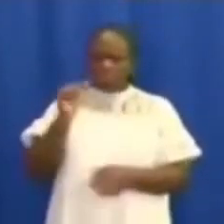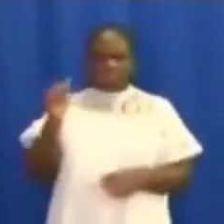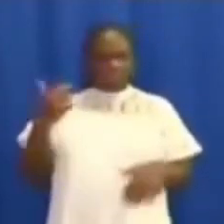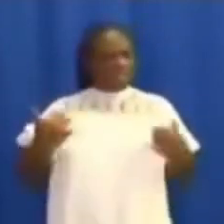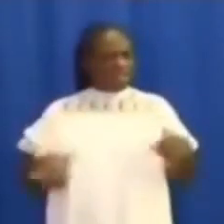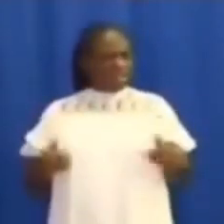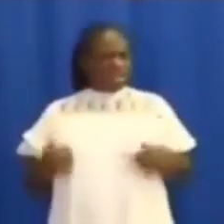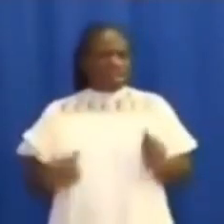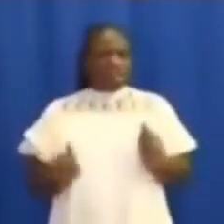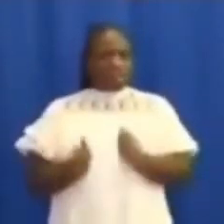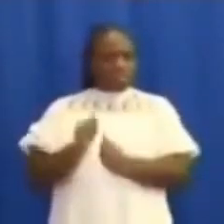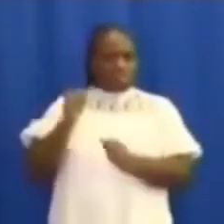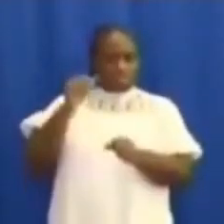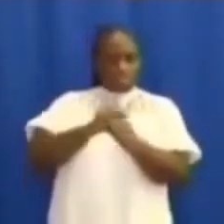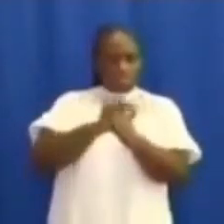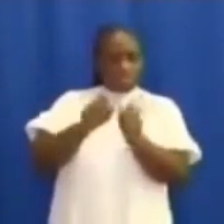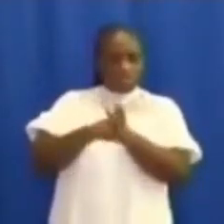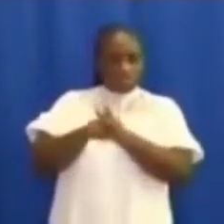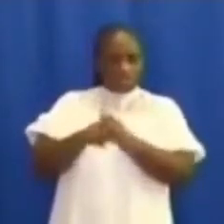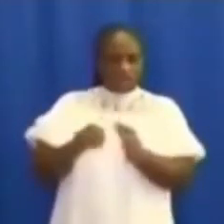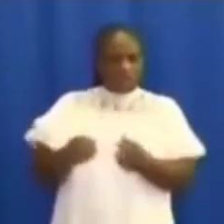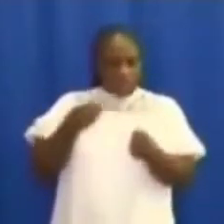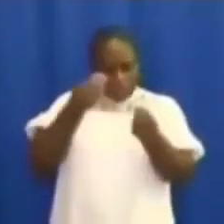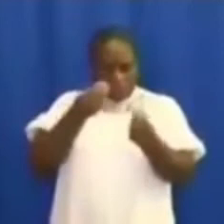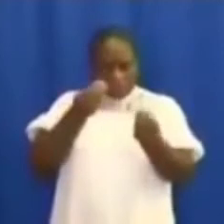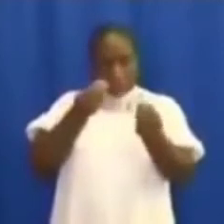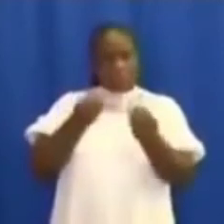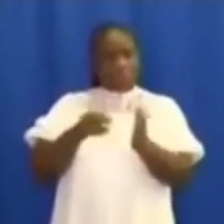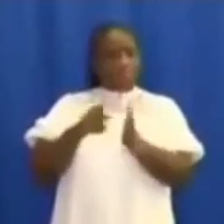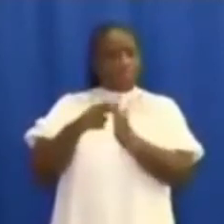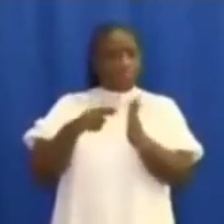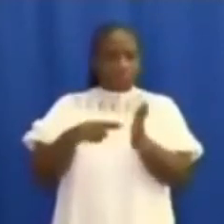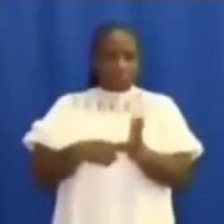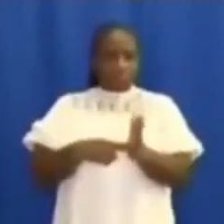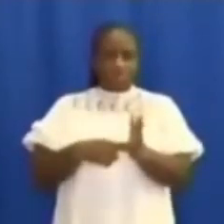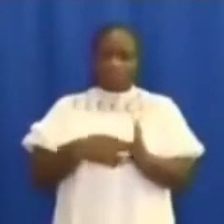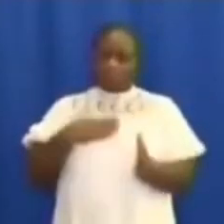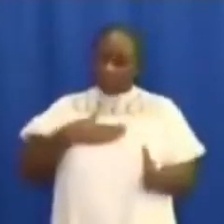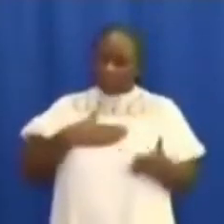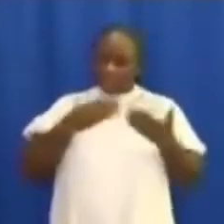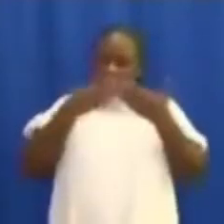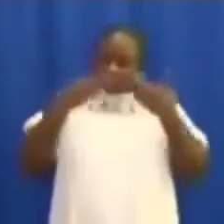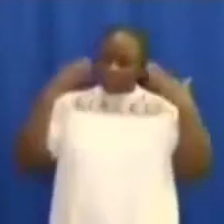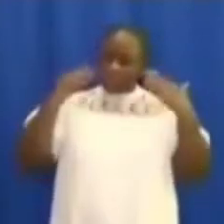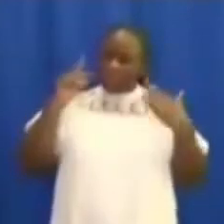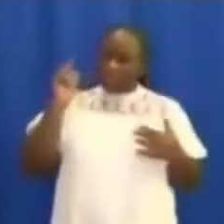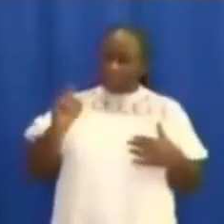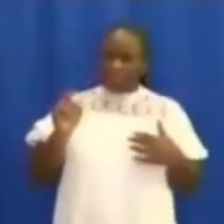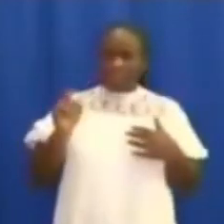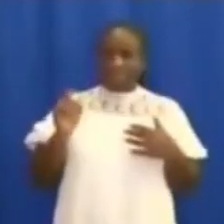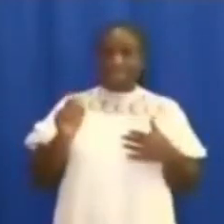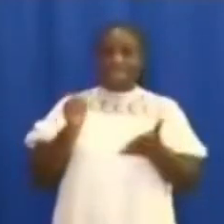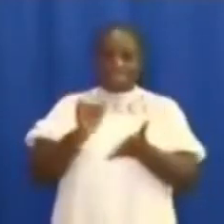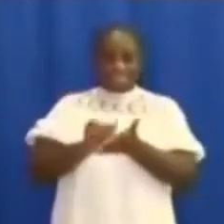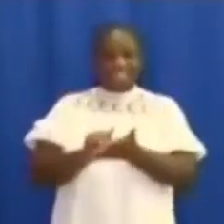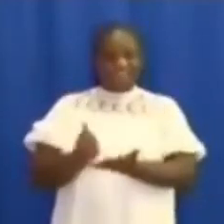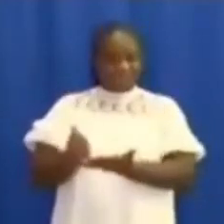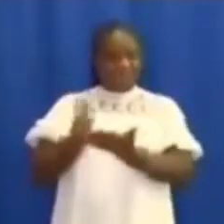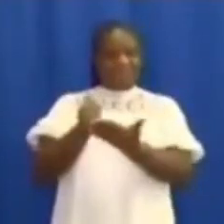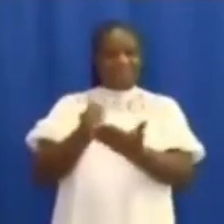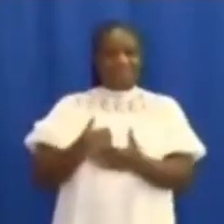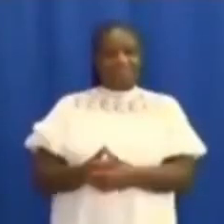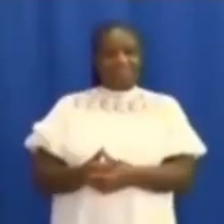agro. Mundi hihye no so, ni titio, mo hye mask no, eno ene beboa yen.